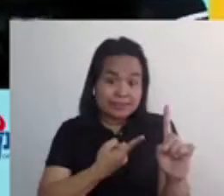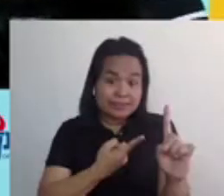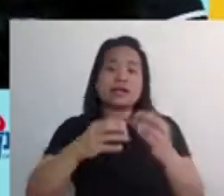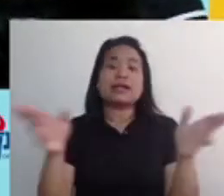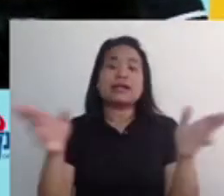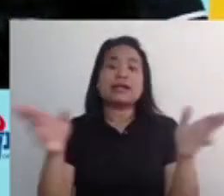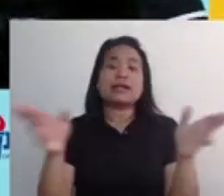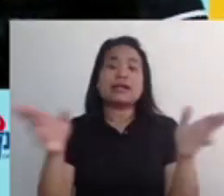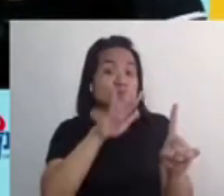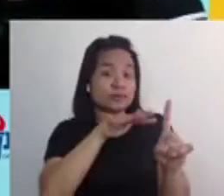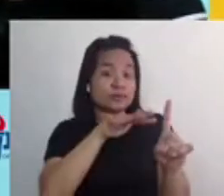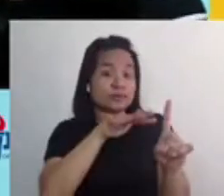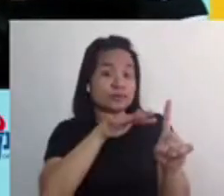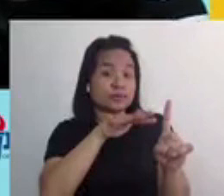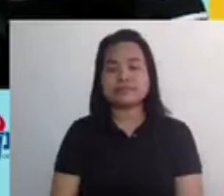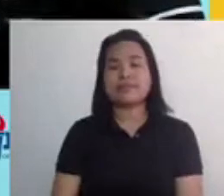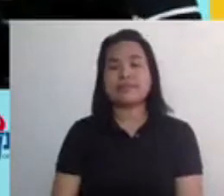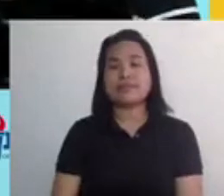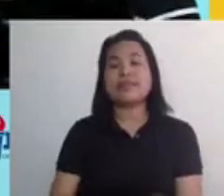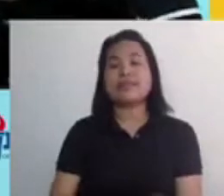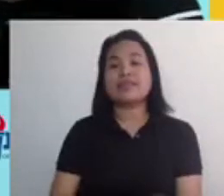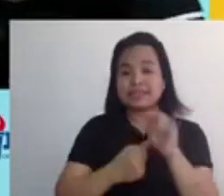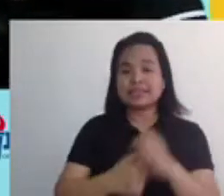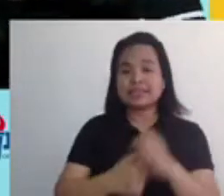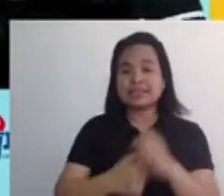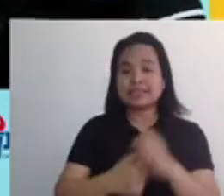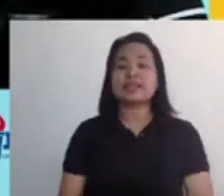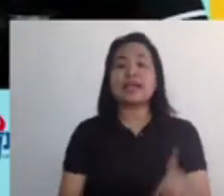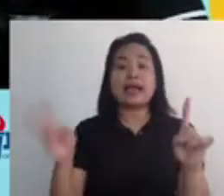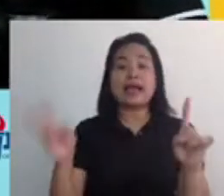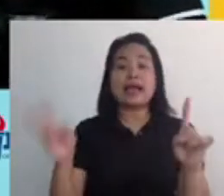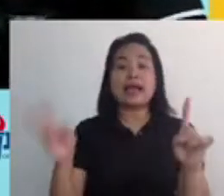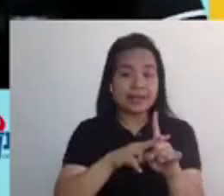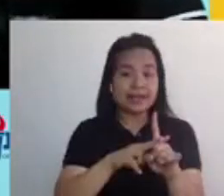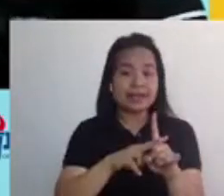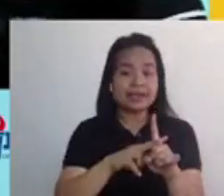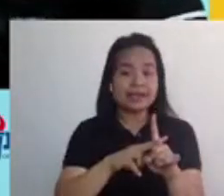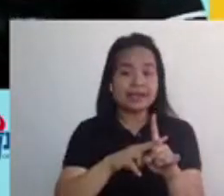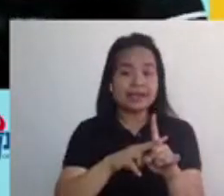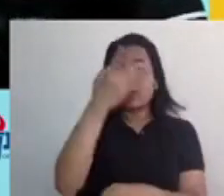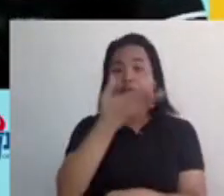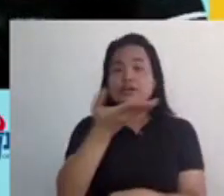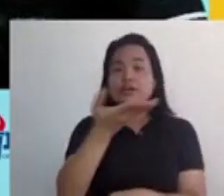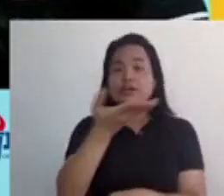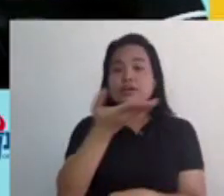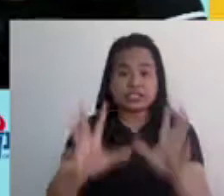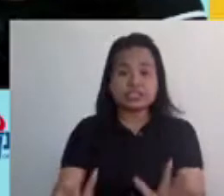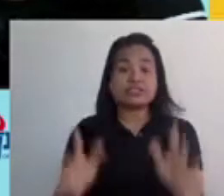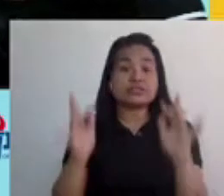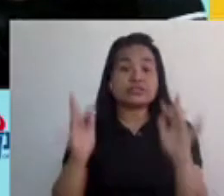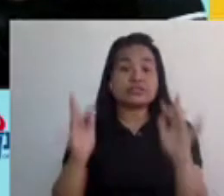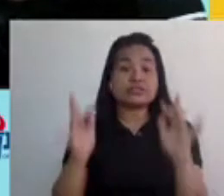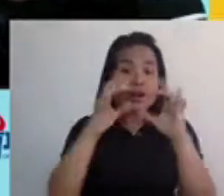the synchronous mode. And this one applies to our teachers who, again, adopt the online synchronous learning or the two-way